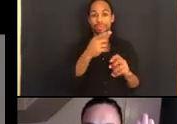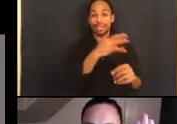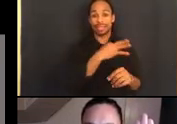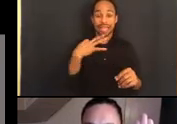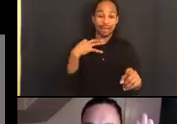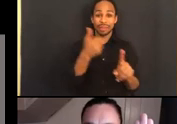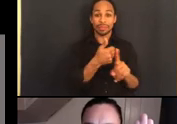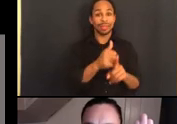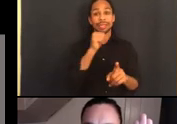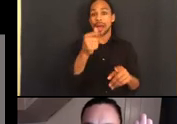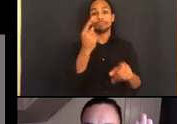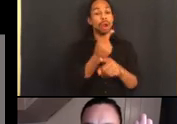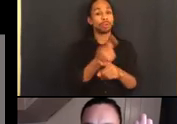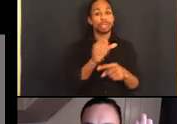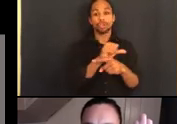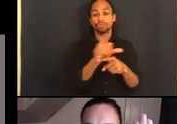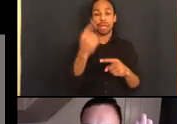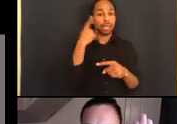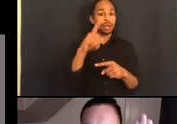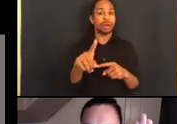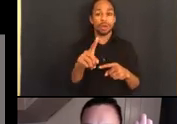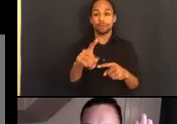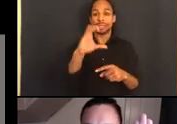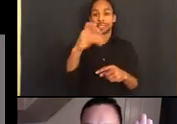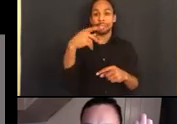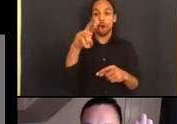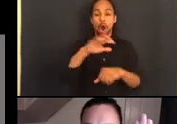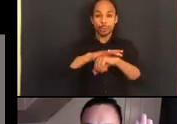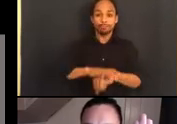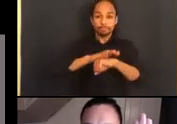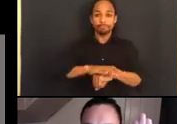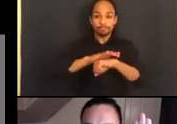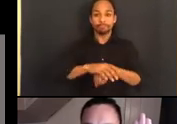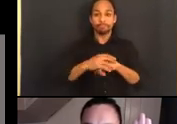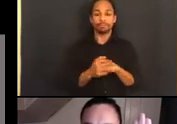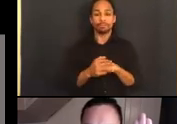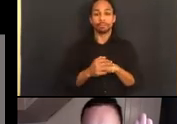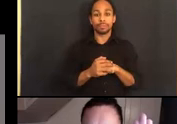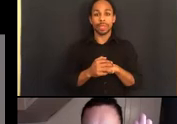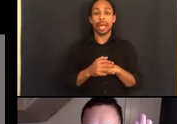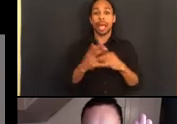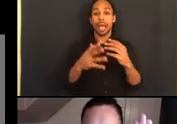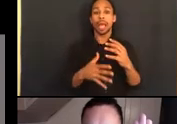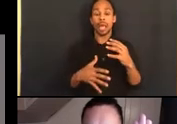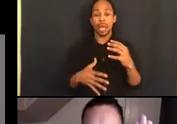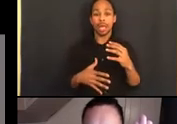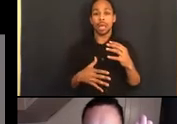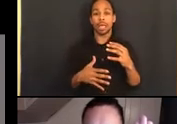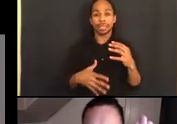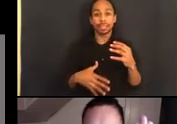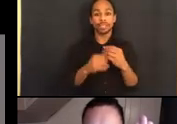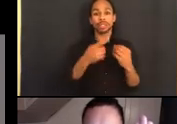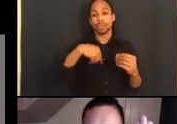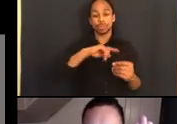properly trained, for instance, in CPR. In addition, we've